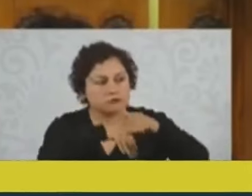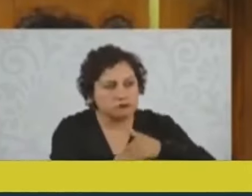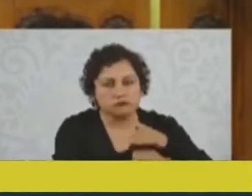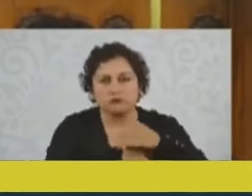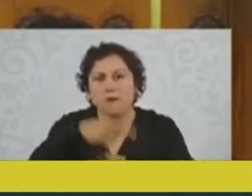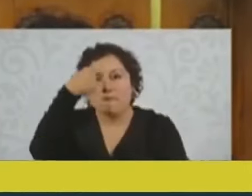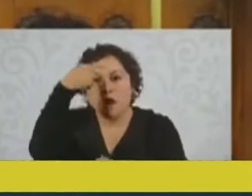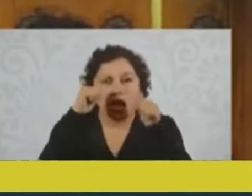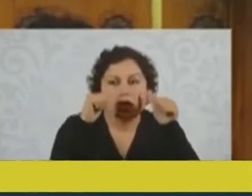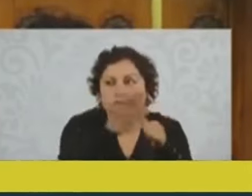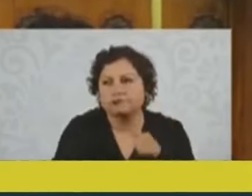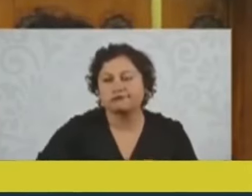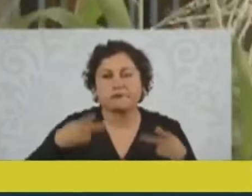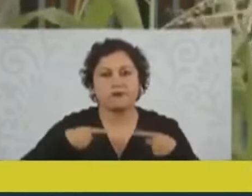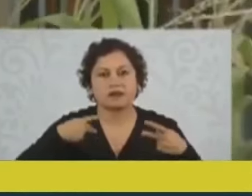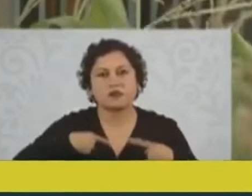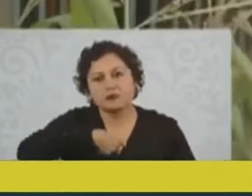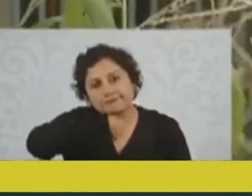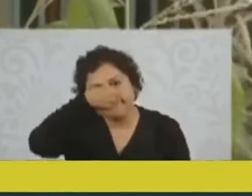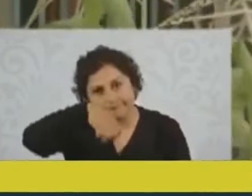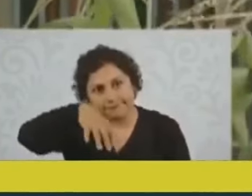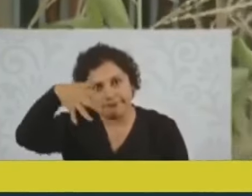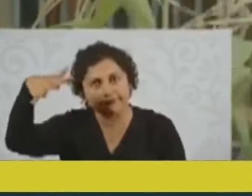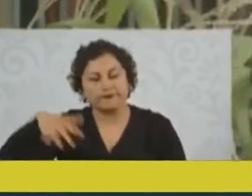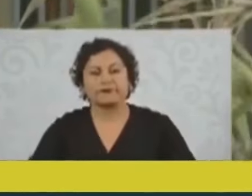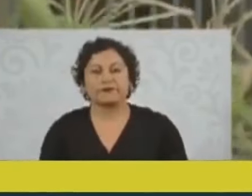at the houses of elders.